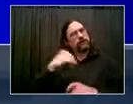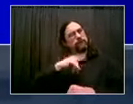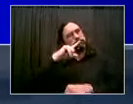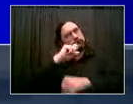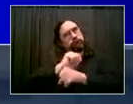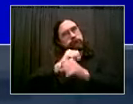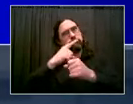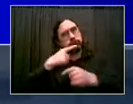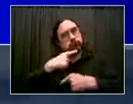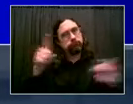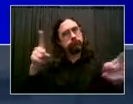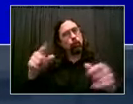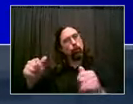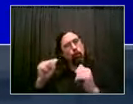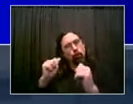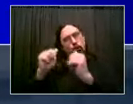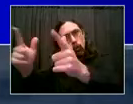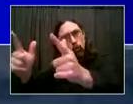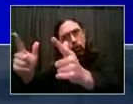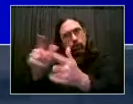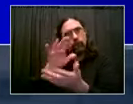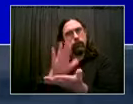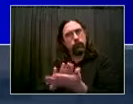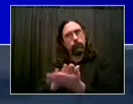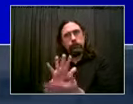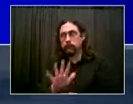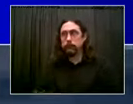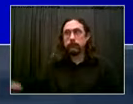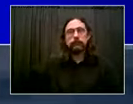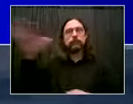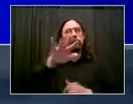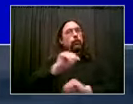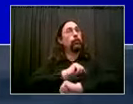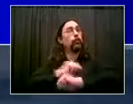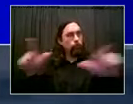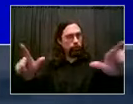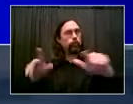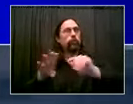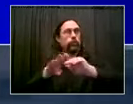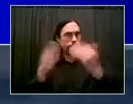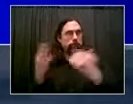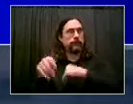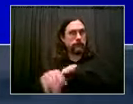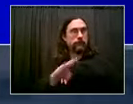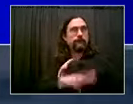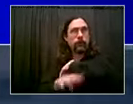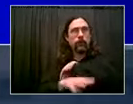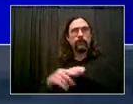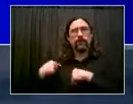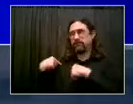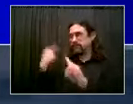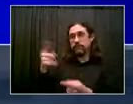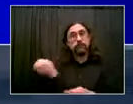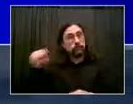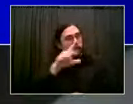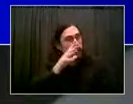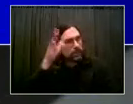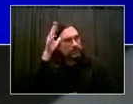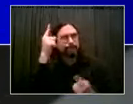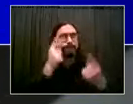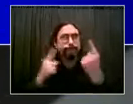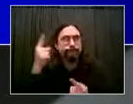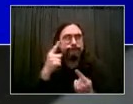so many parents who have been wanting to hear this confirmed, and I am confirming it once and for all. We're going to have plenty